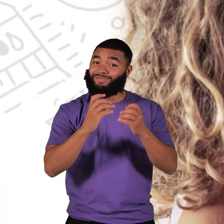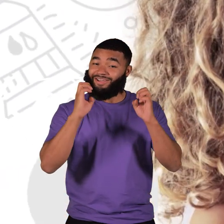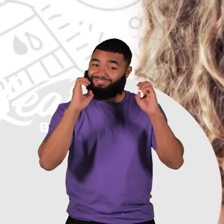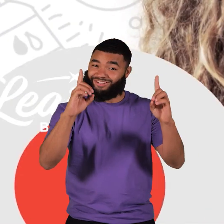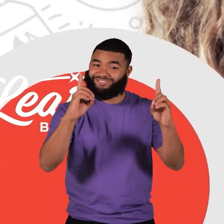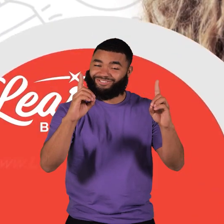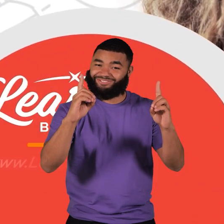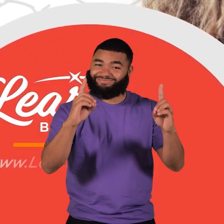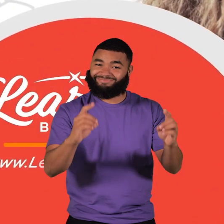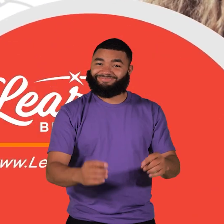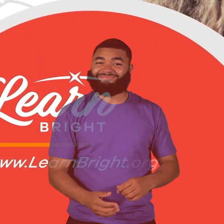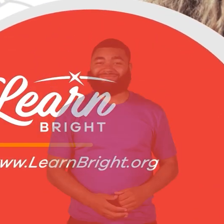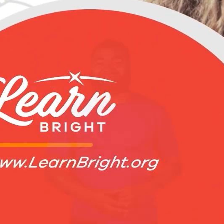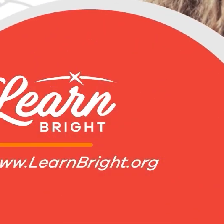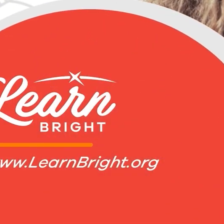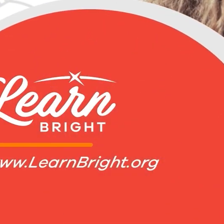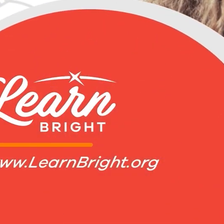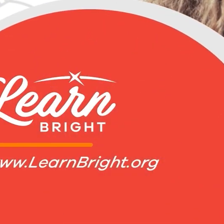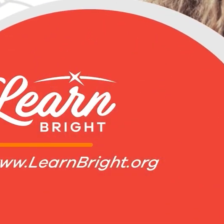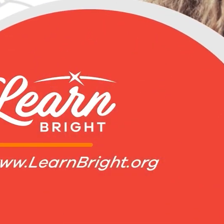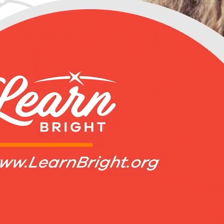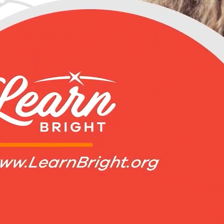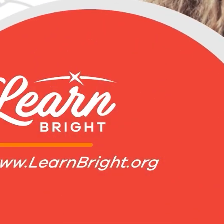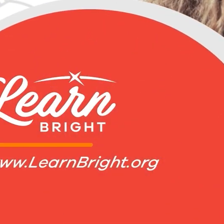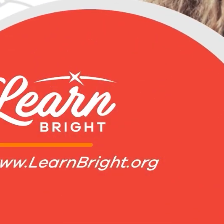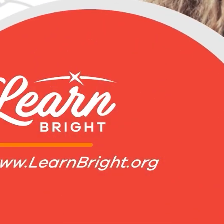just too Hope